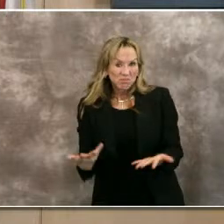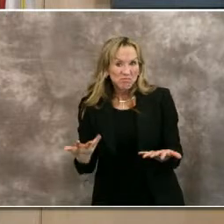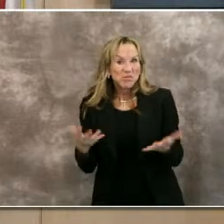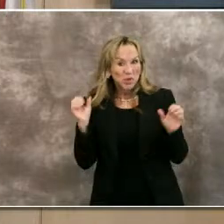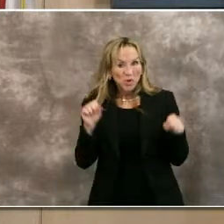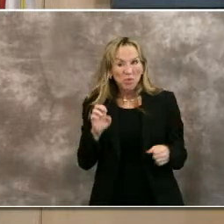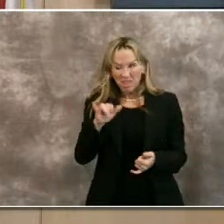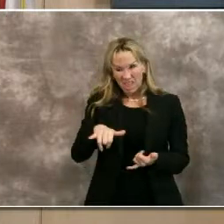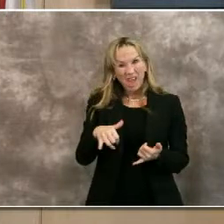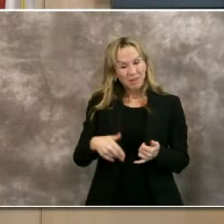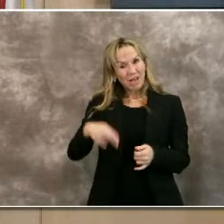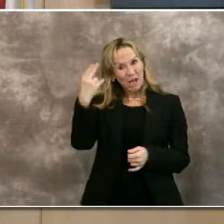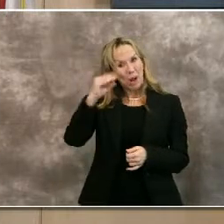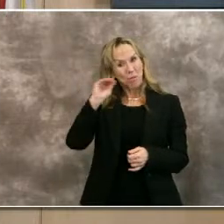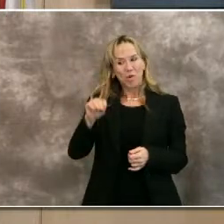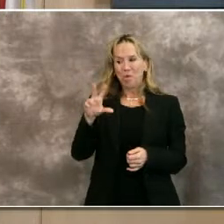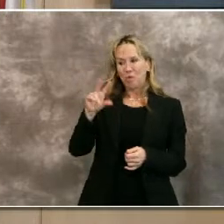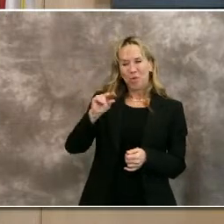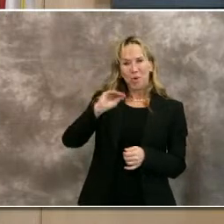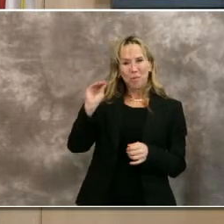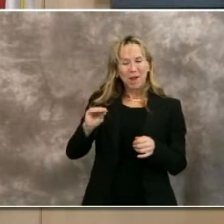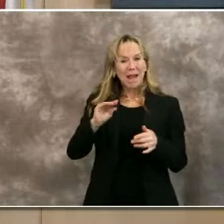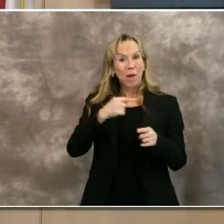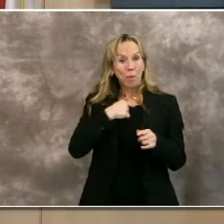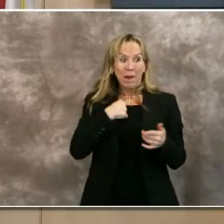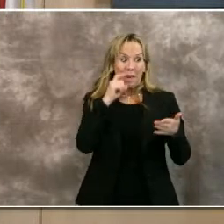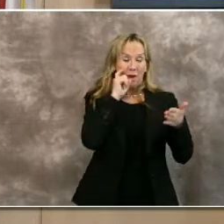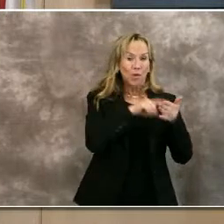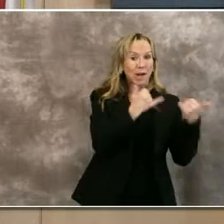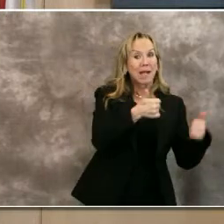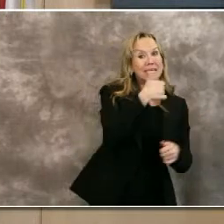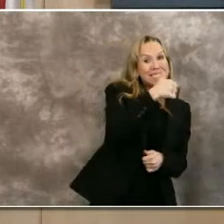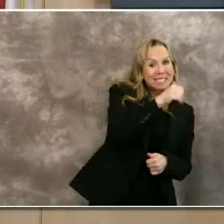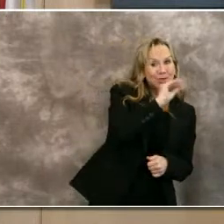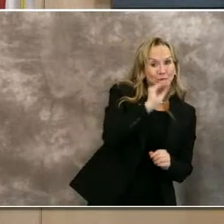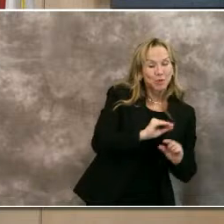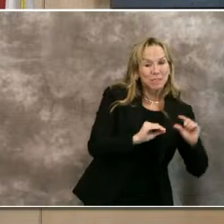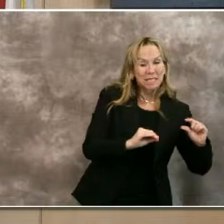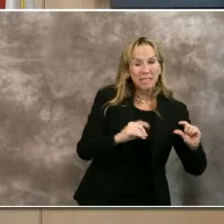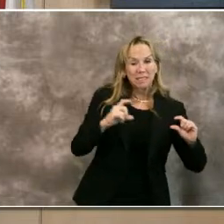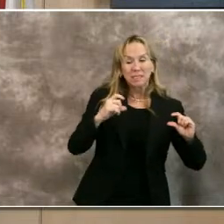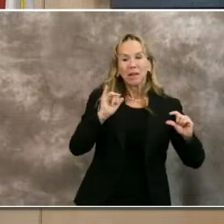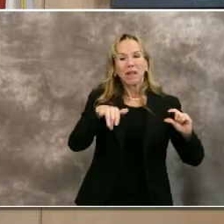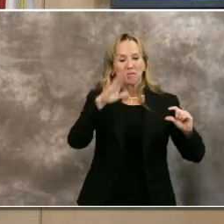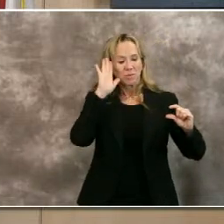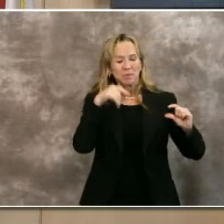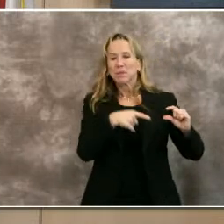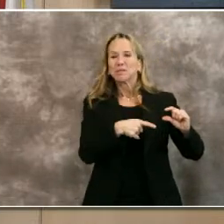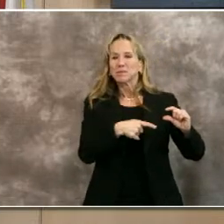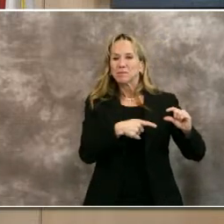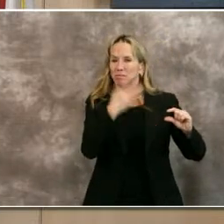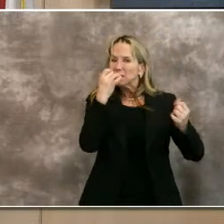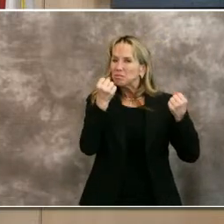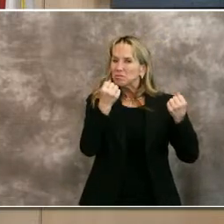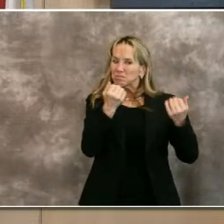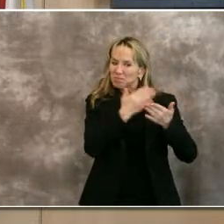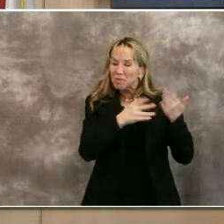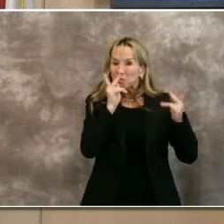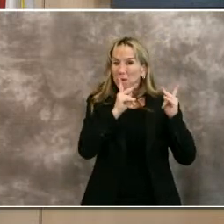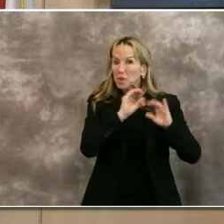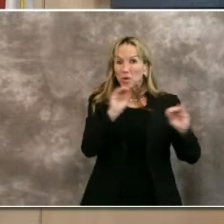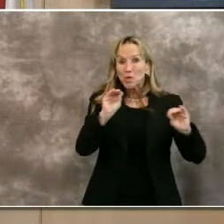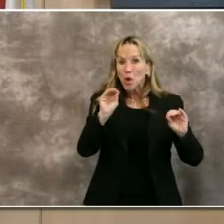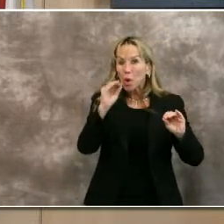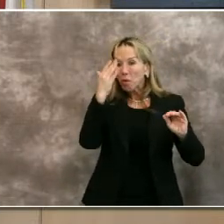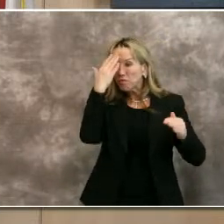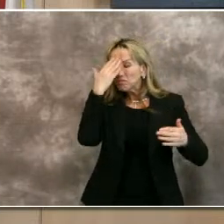seeing about 10% or much less than what might be in some of the reports is to be expected, because if people don't have symptoms, they don't